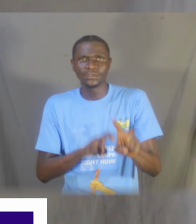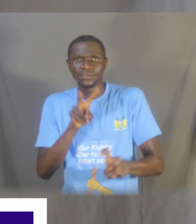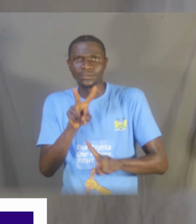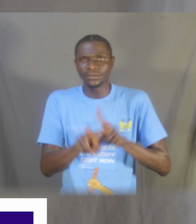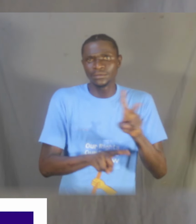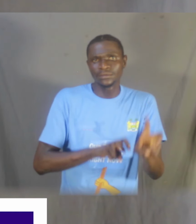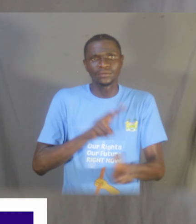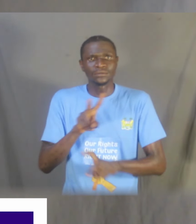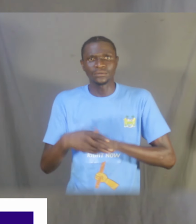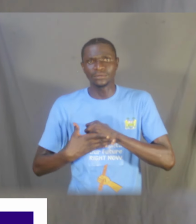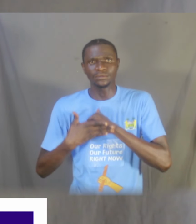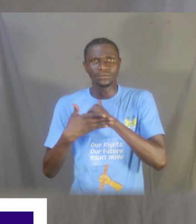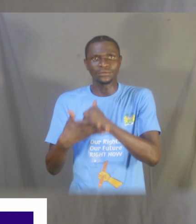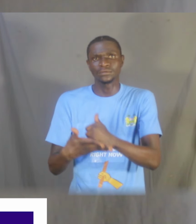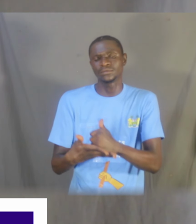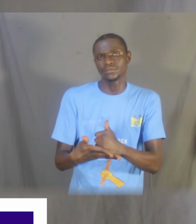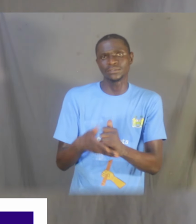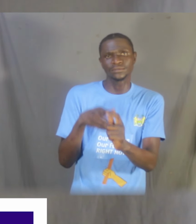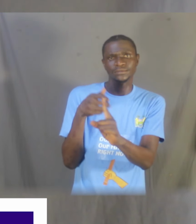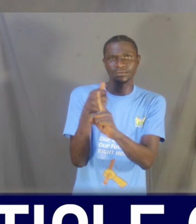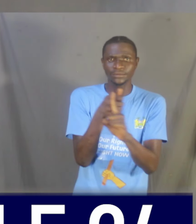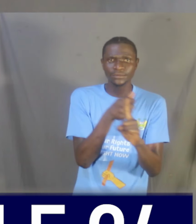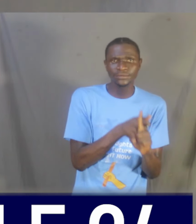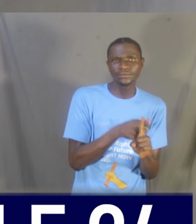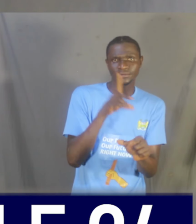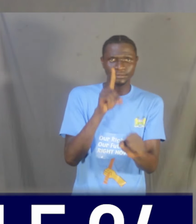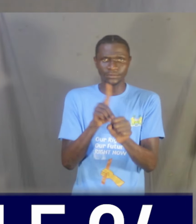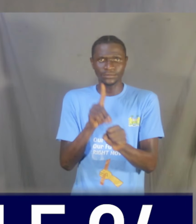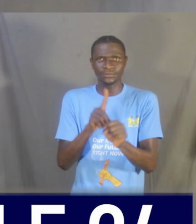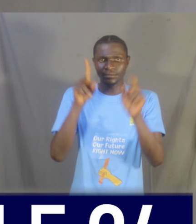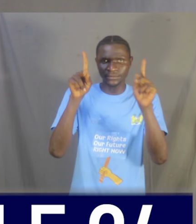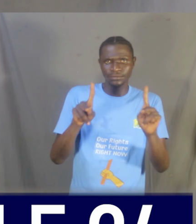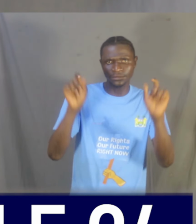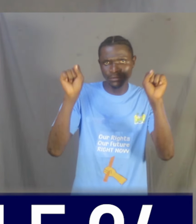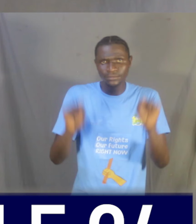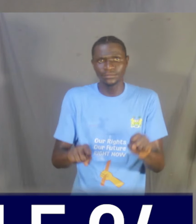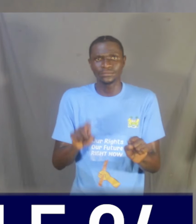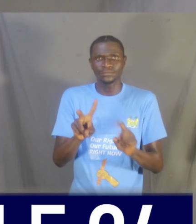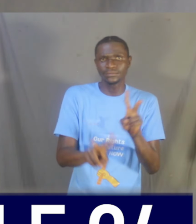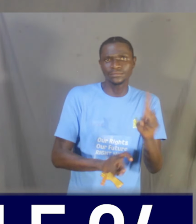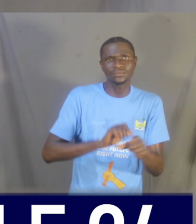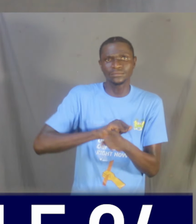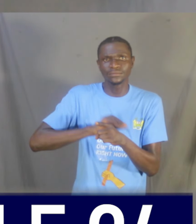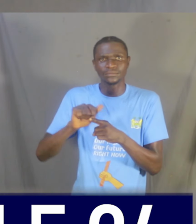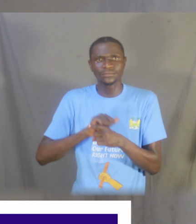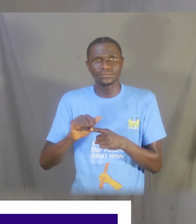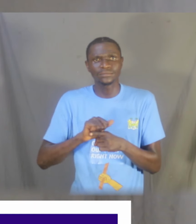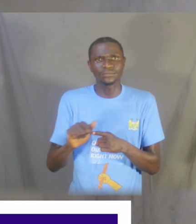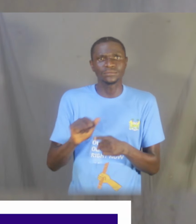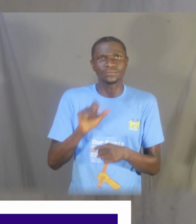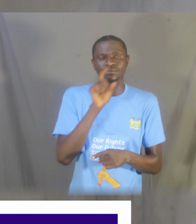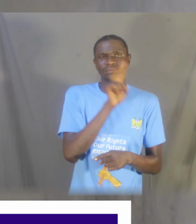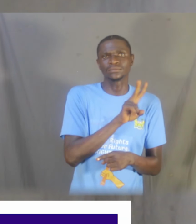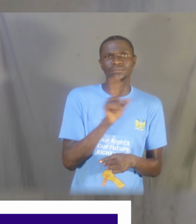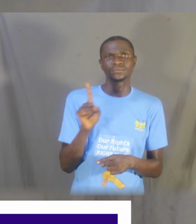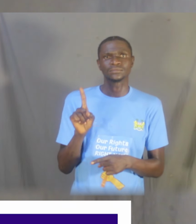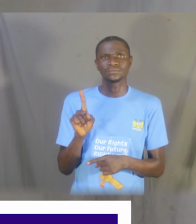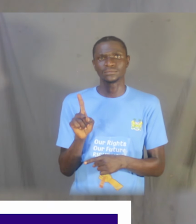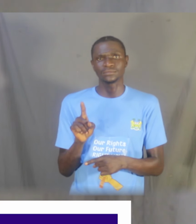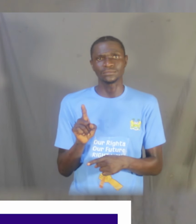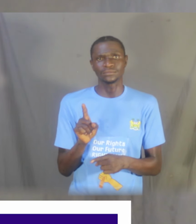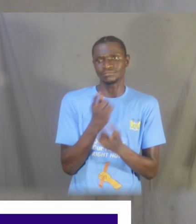family, and parenthood without discrimination. Article 24. Education. Recognizes the right